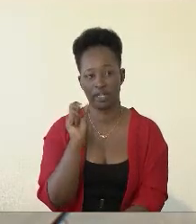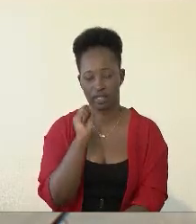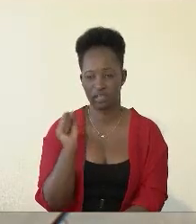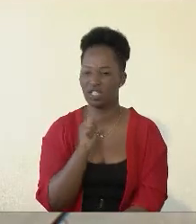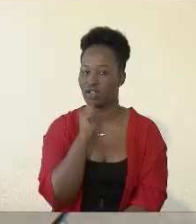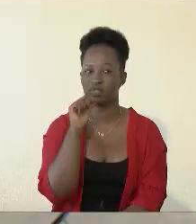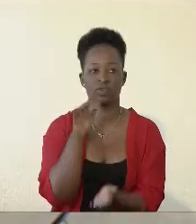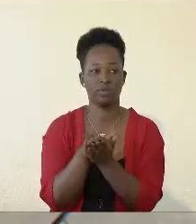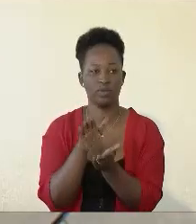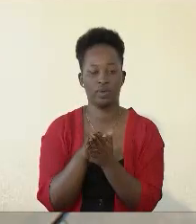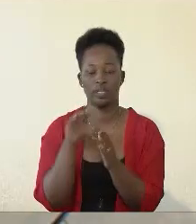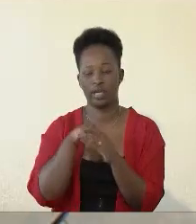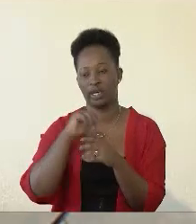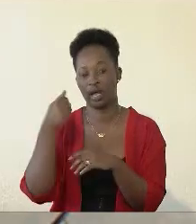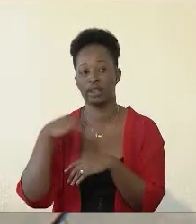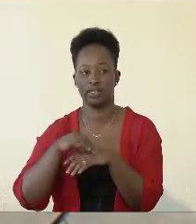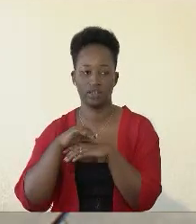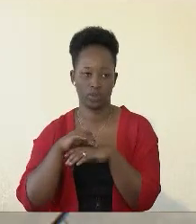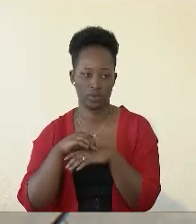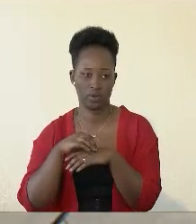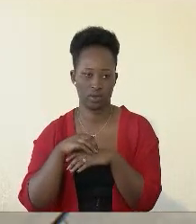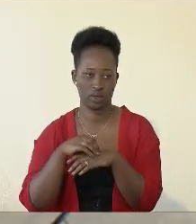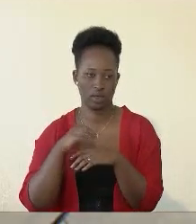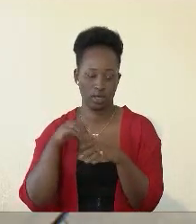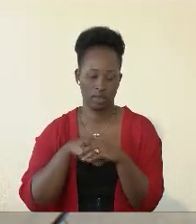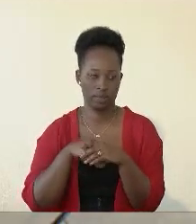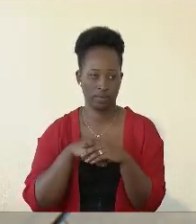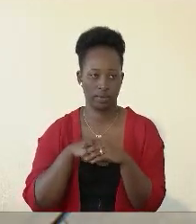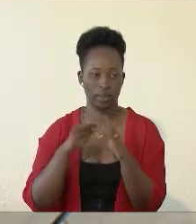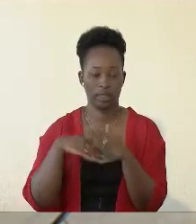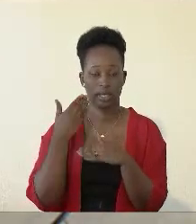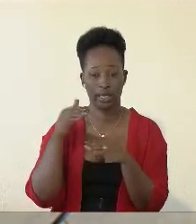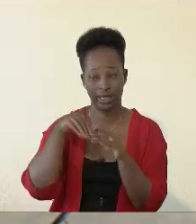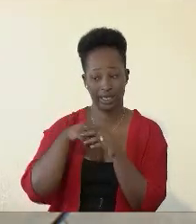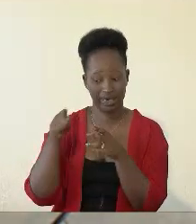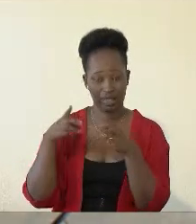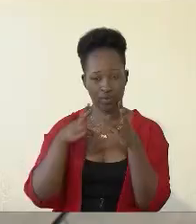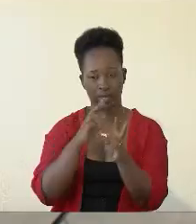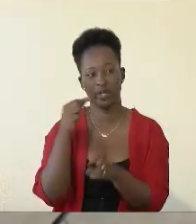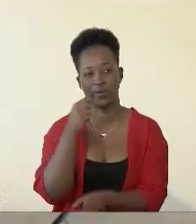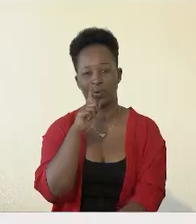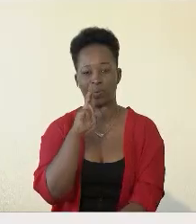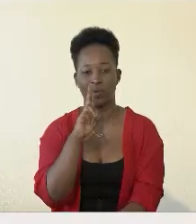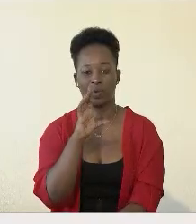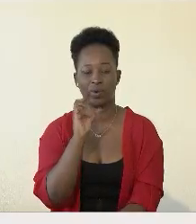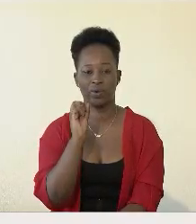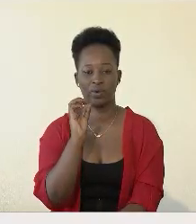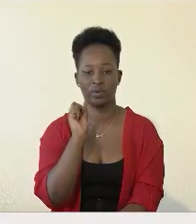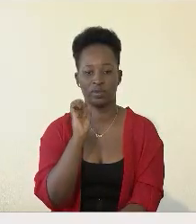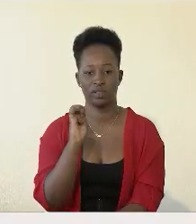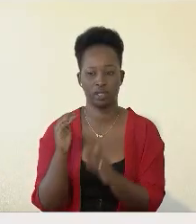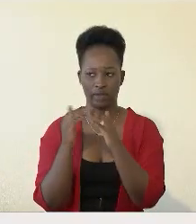stored in adipose tissues, all right, in the skin. So in that way, the glucose level will just go back to